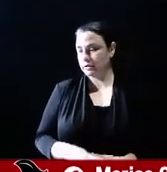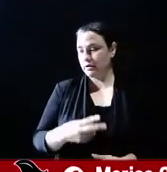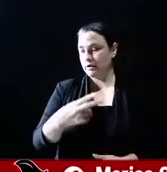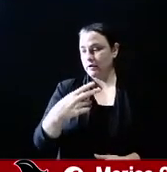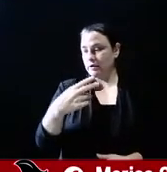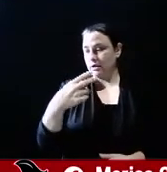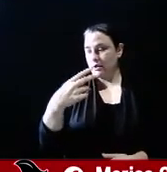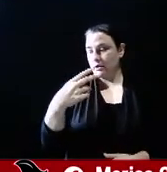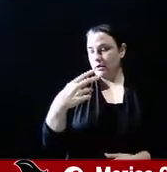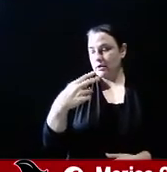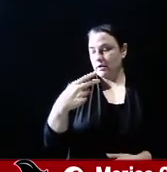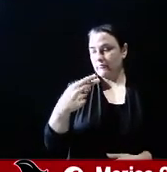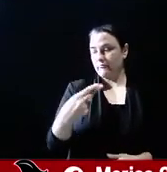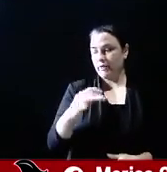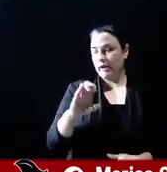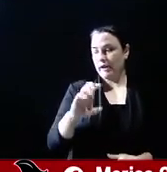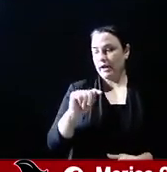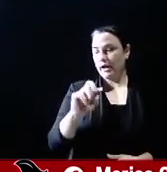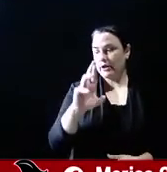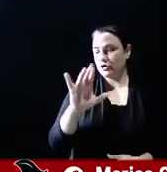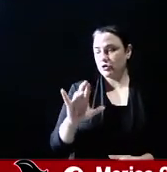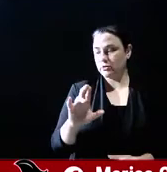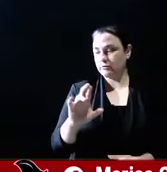Victor Alexander Vasquez.